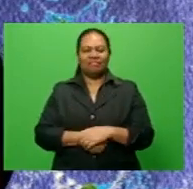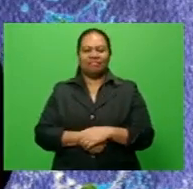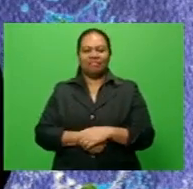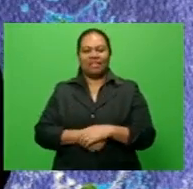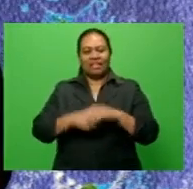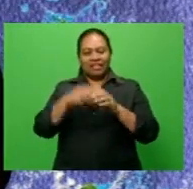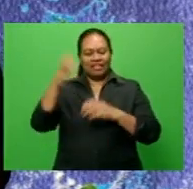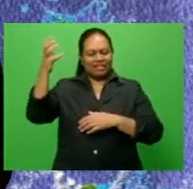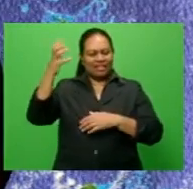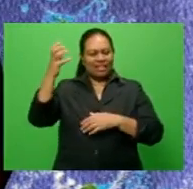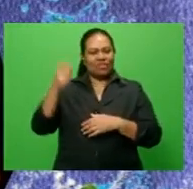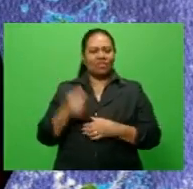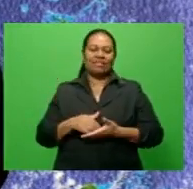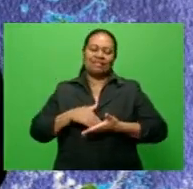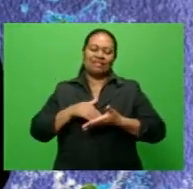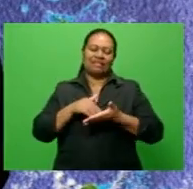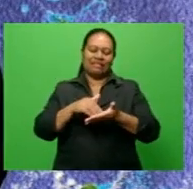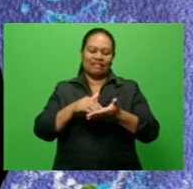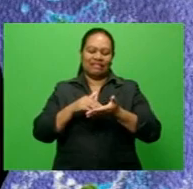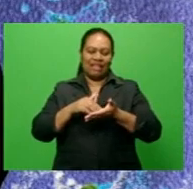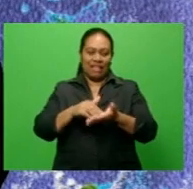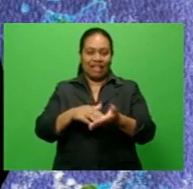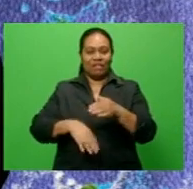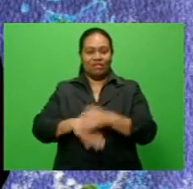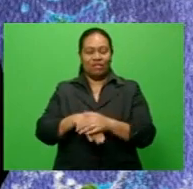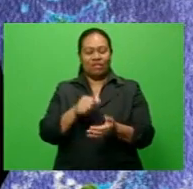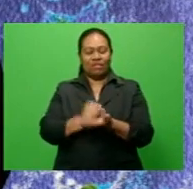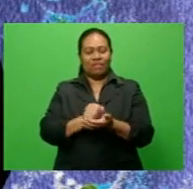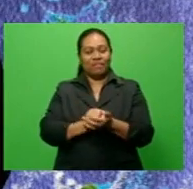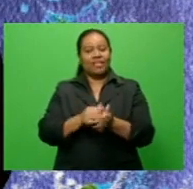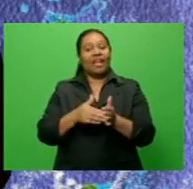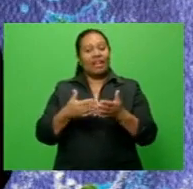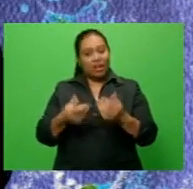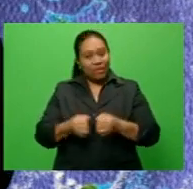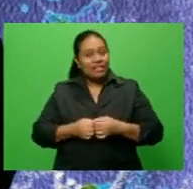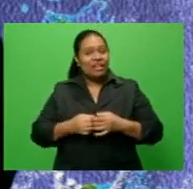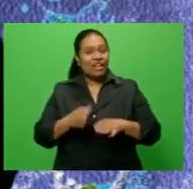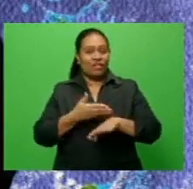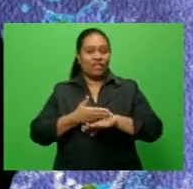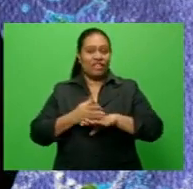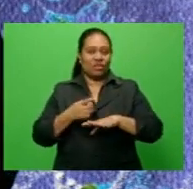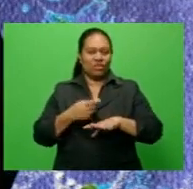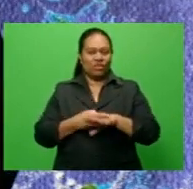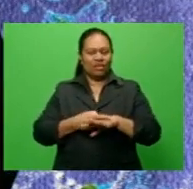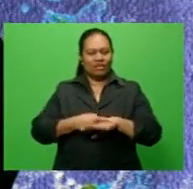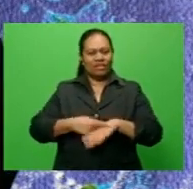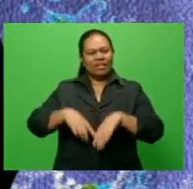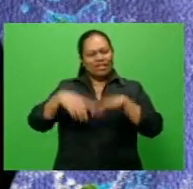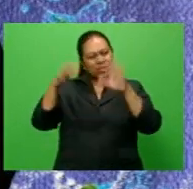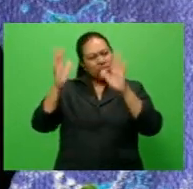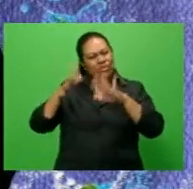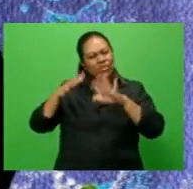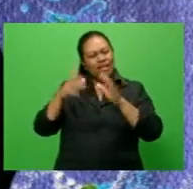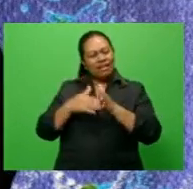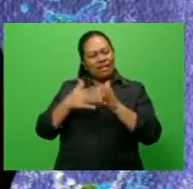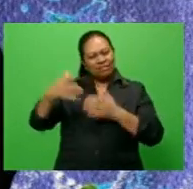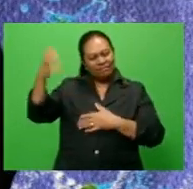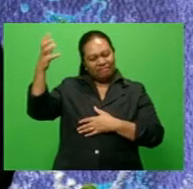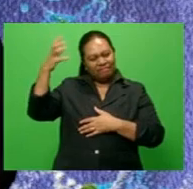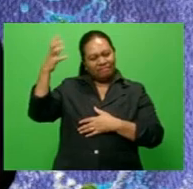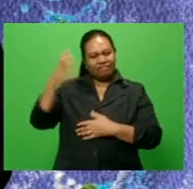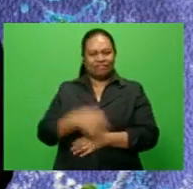actually very helpful. But this is the start of another week where rain has banished our sunshine in the